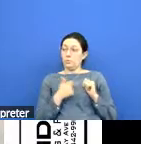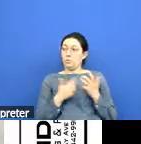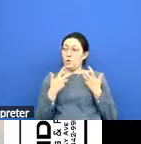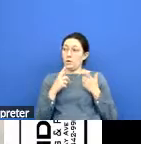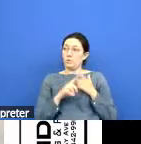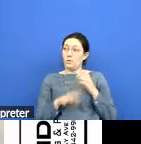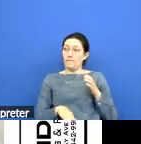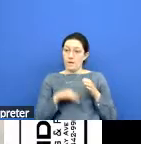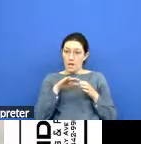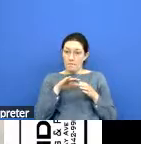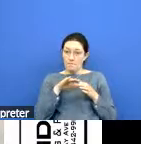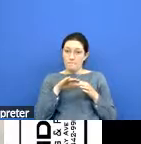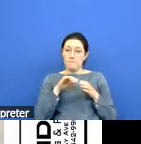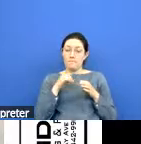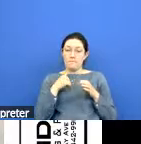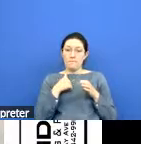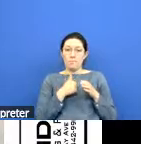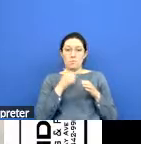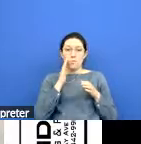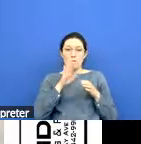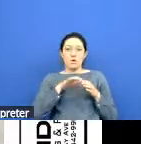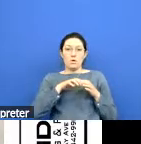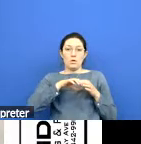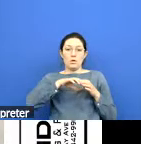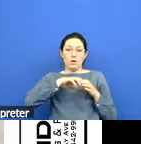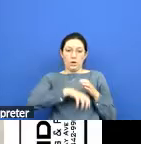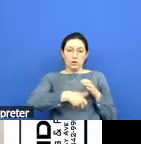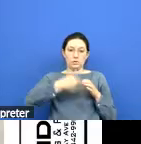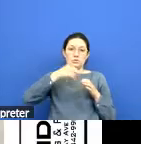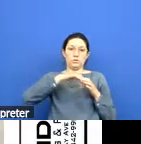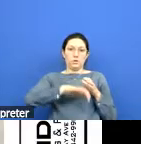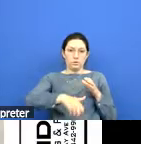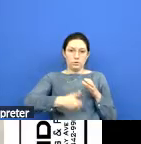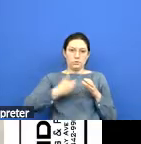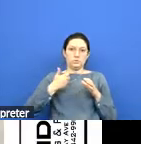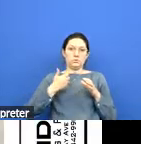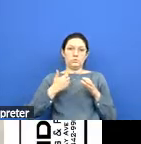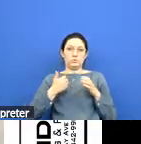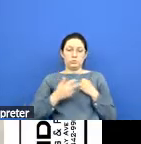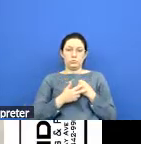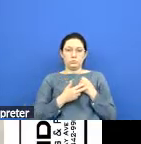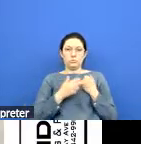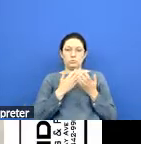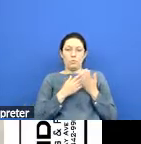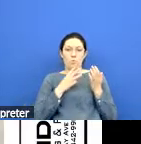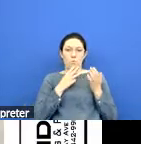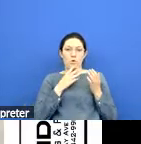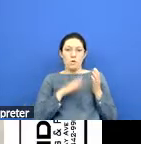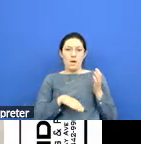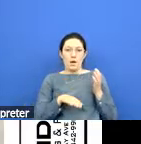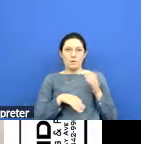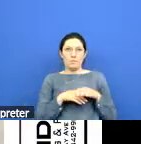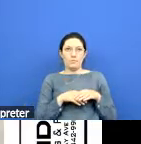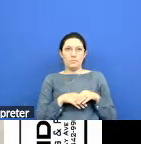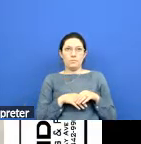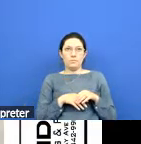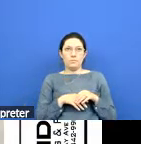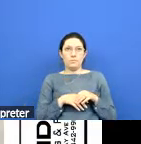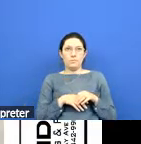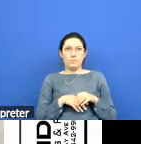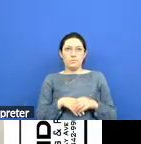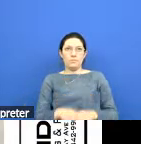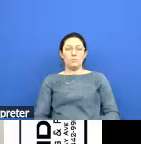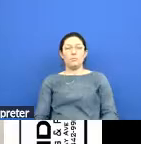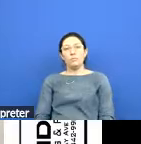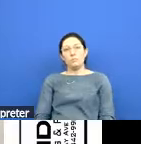to essentially bring it down, that there will always be some water retained at the bottom. So the question I